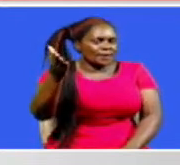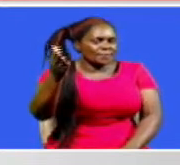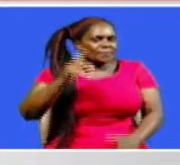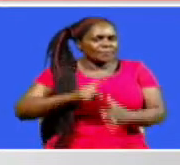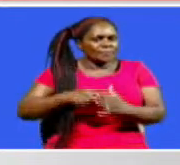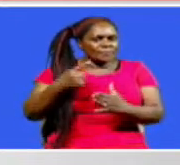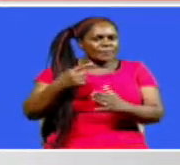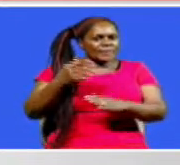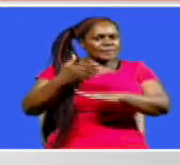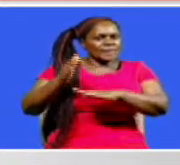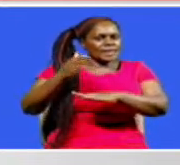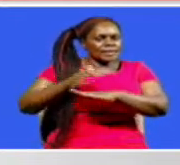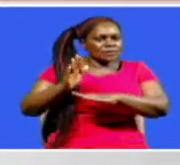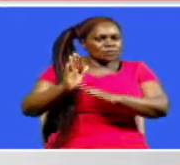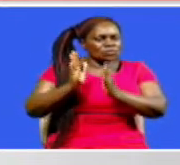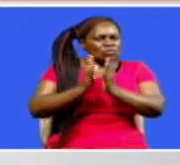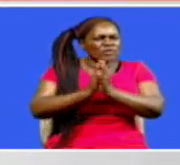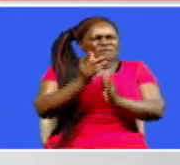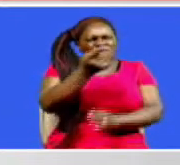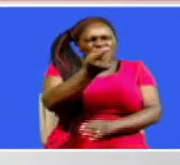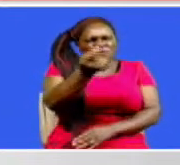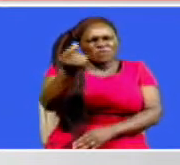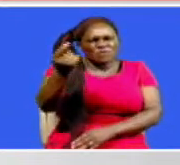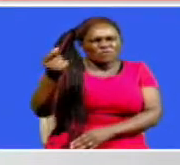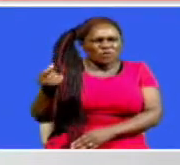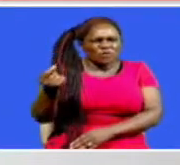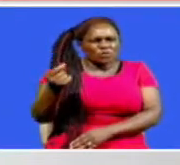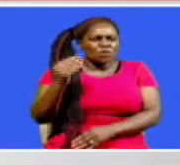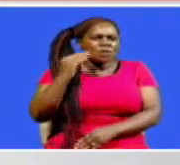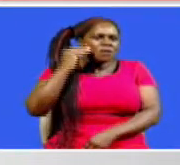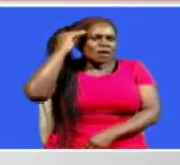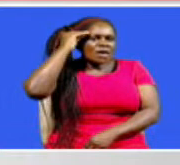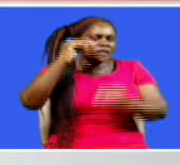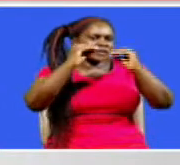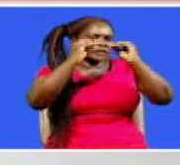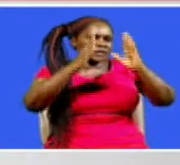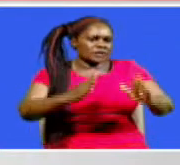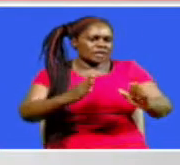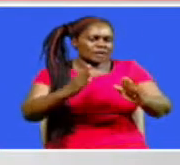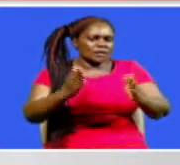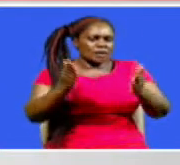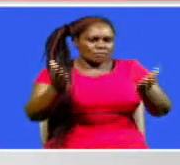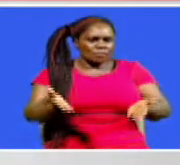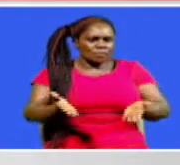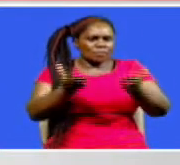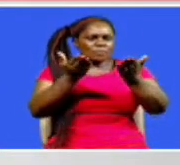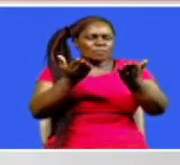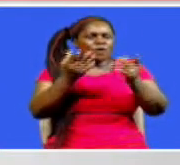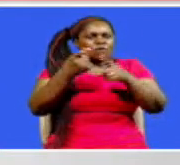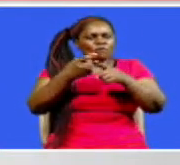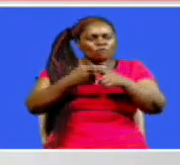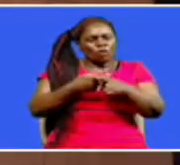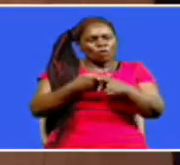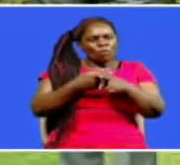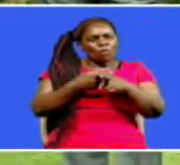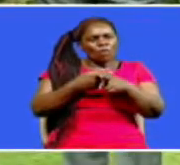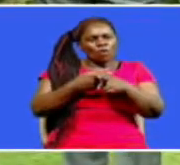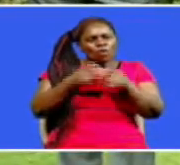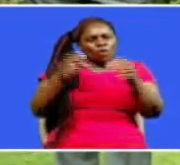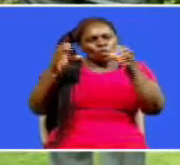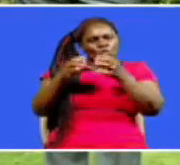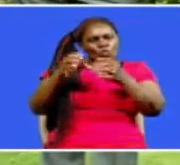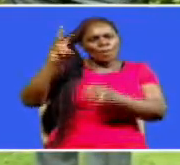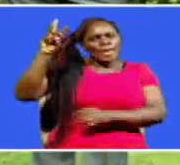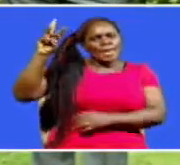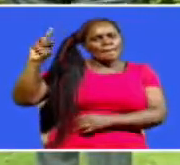sent by a few head teachers who are promoted to headship from Job Group